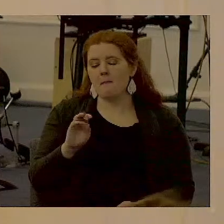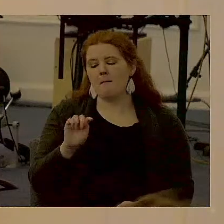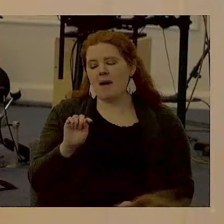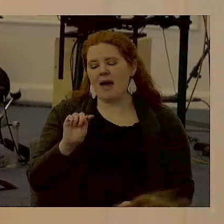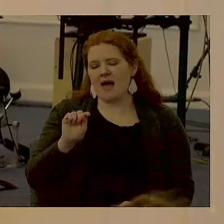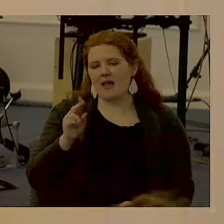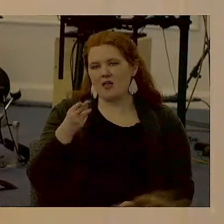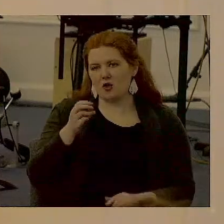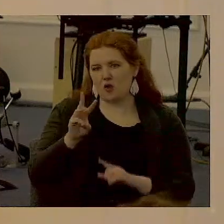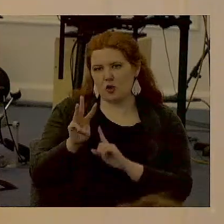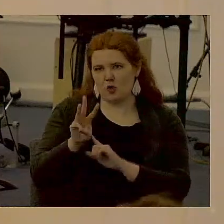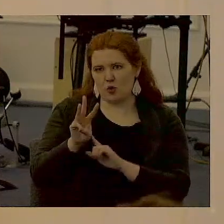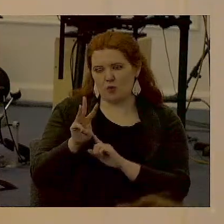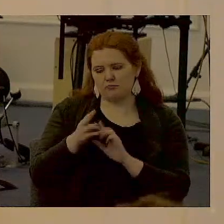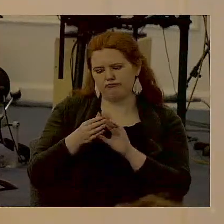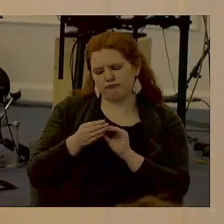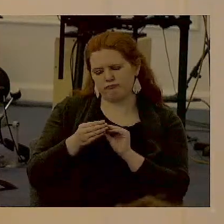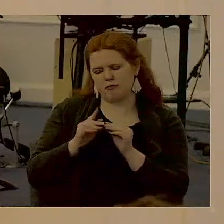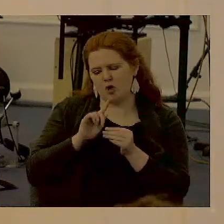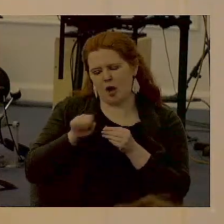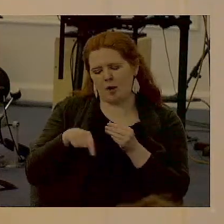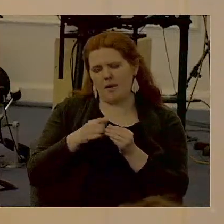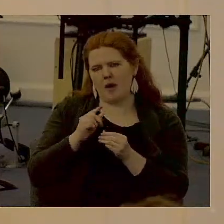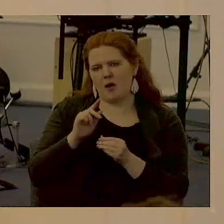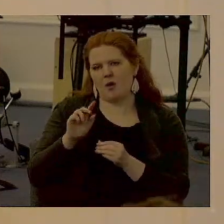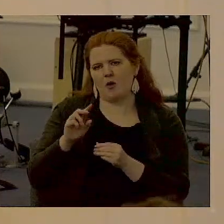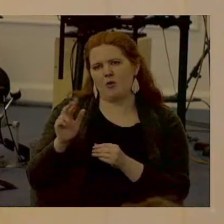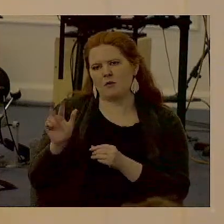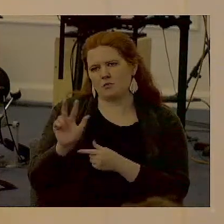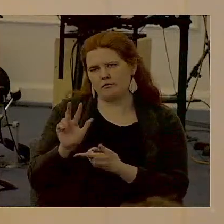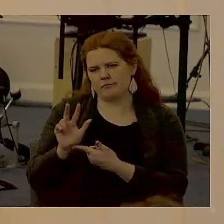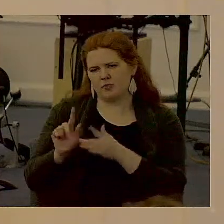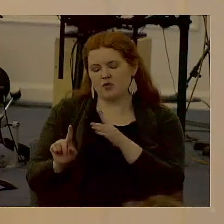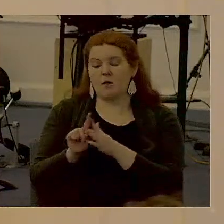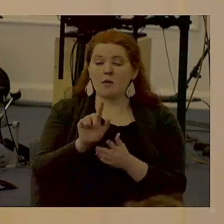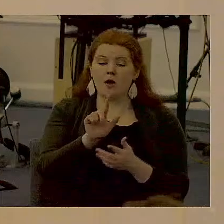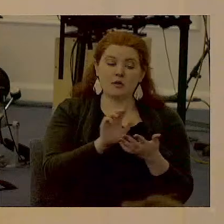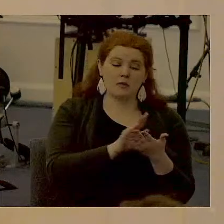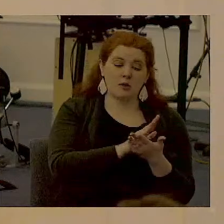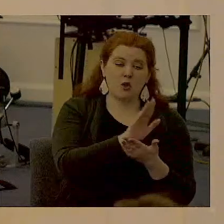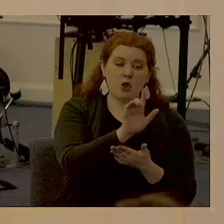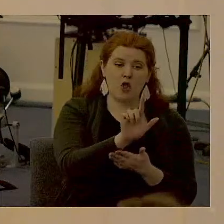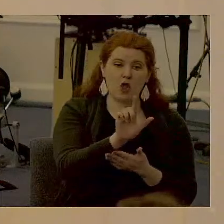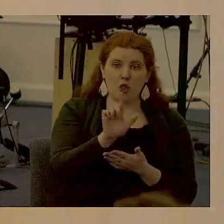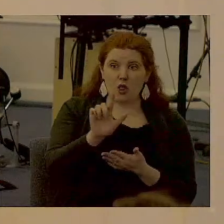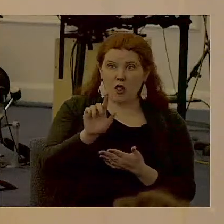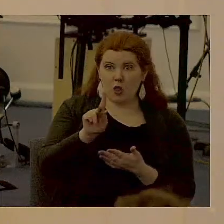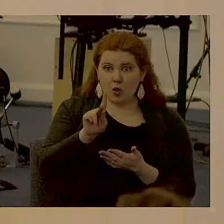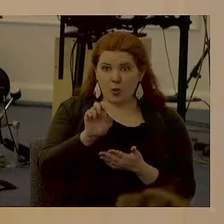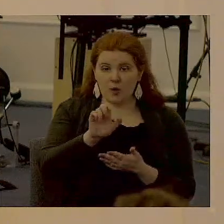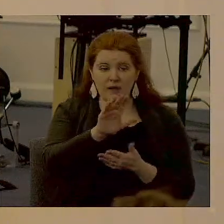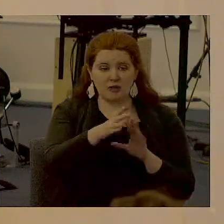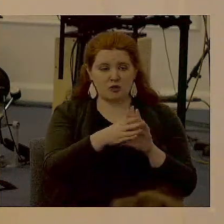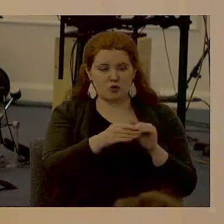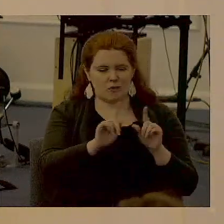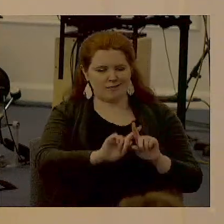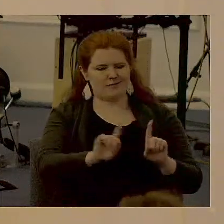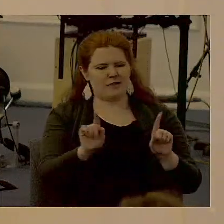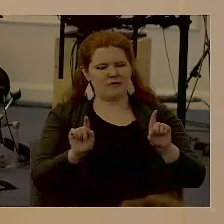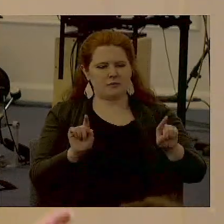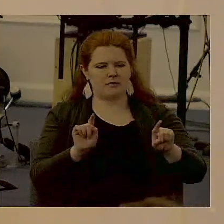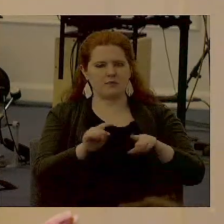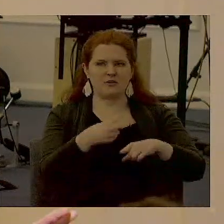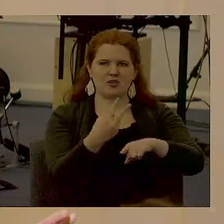gospel, we have the story about these wise men showing up. In Luke's gospel, we have a different story. We have a story of